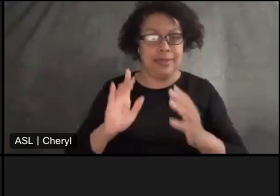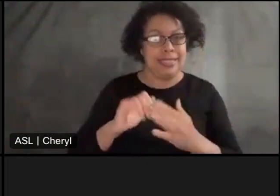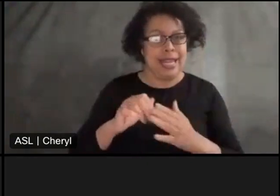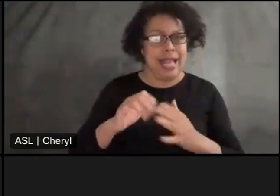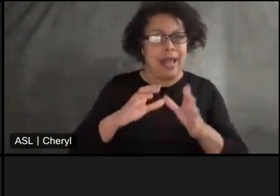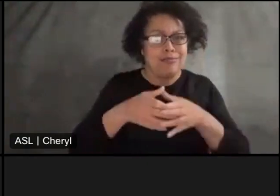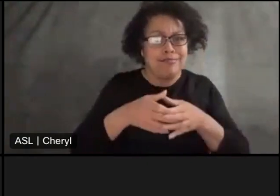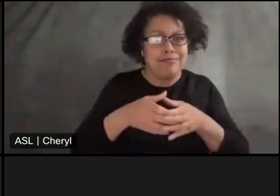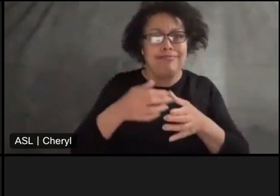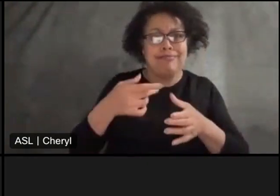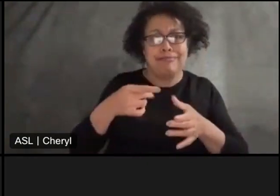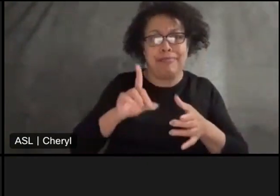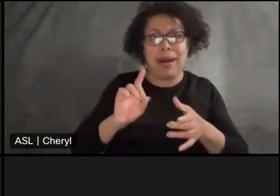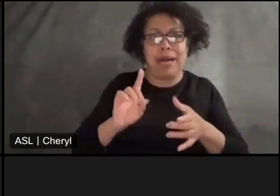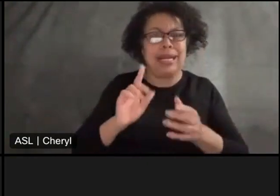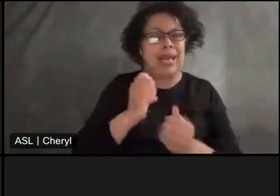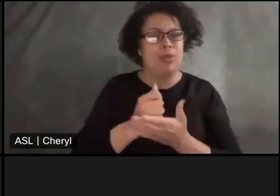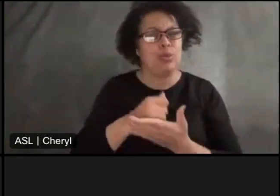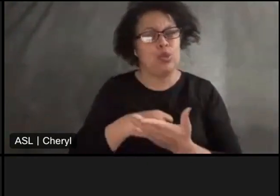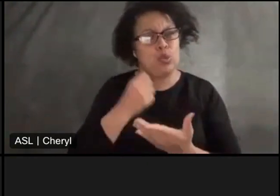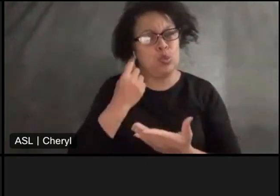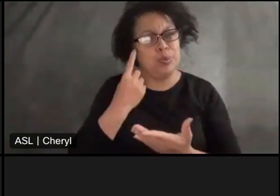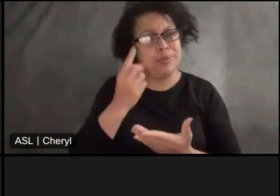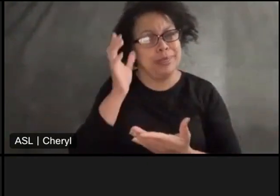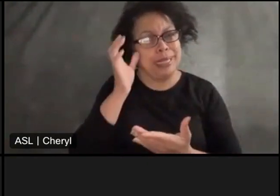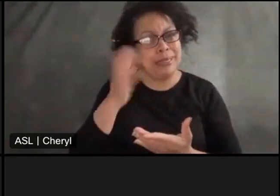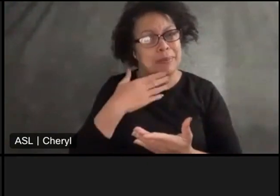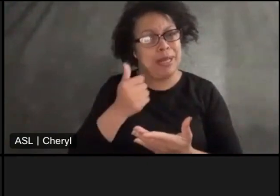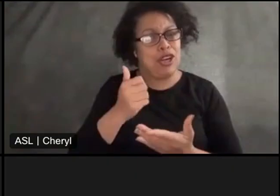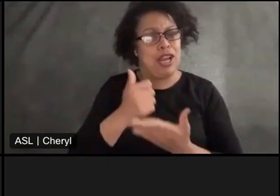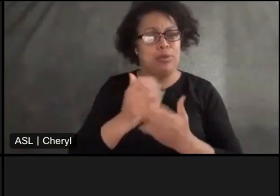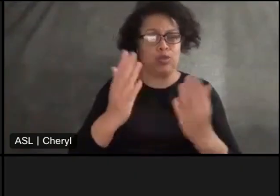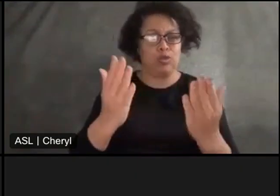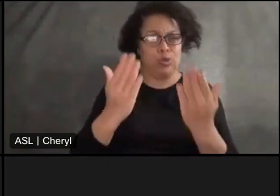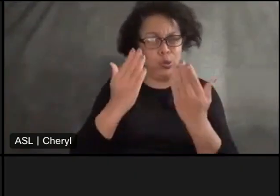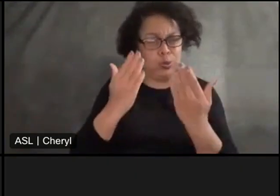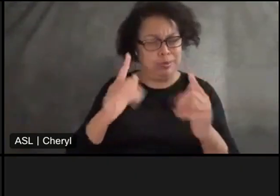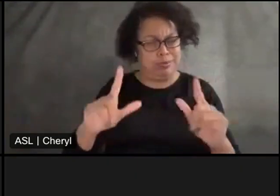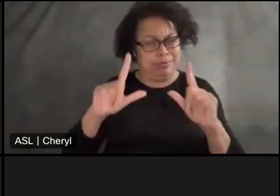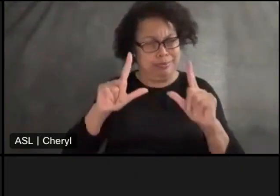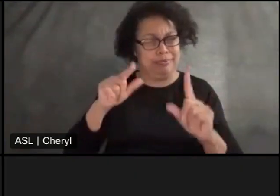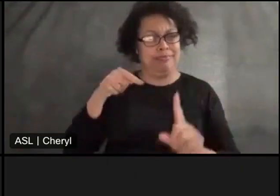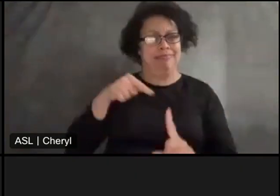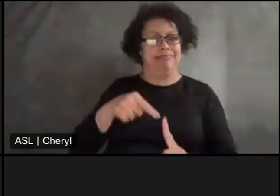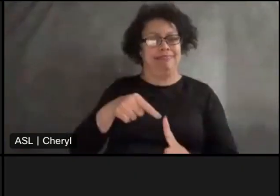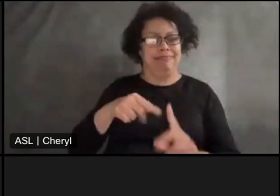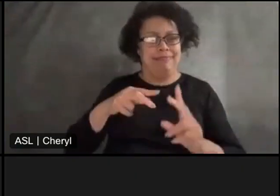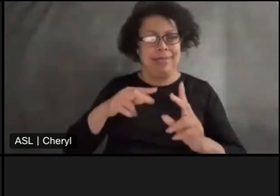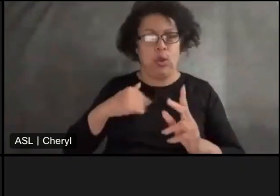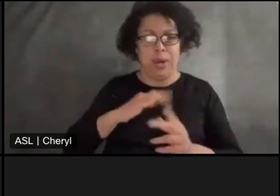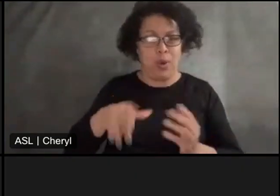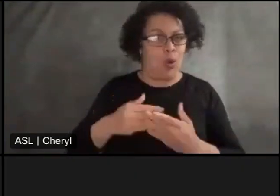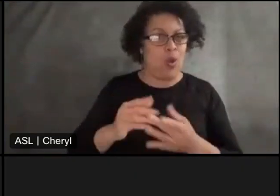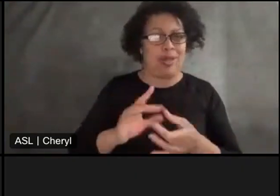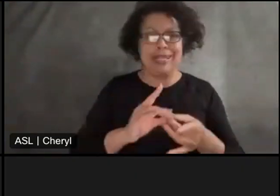like a molecular level or like at a zoomed in level that individually we're all connected. And when you look